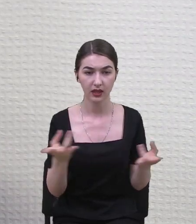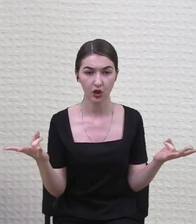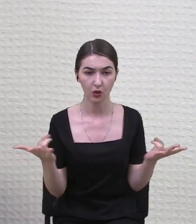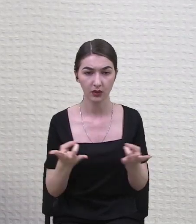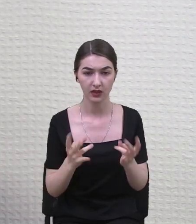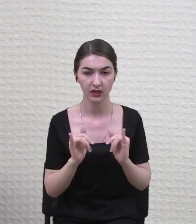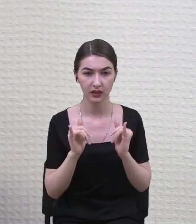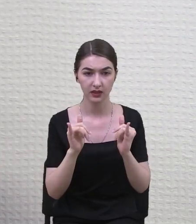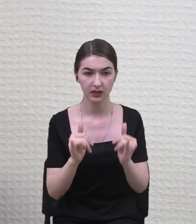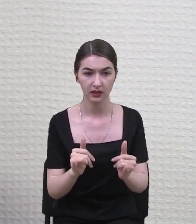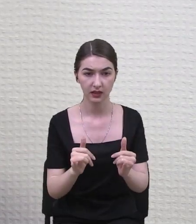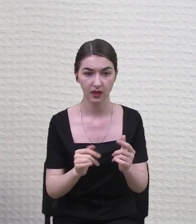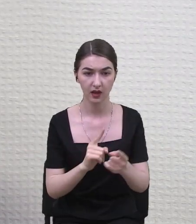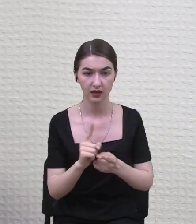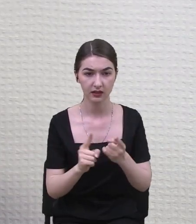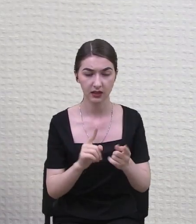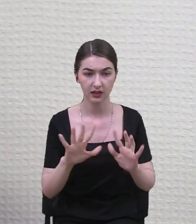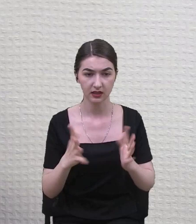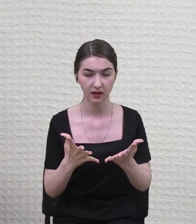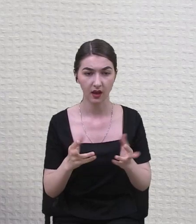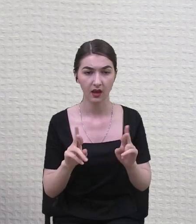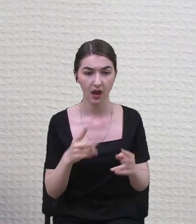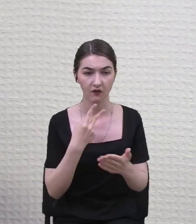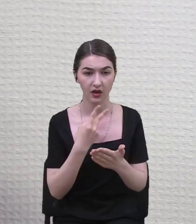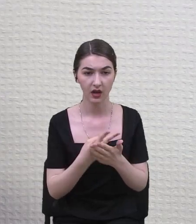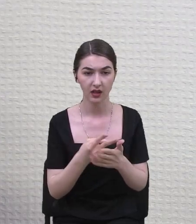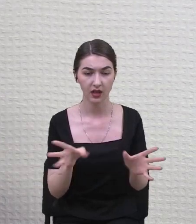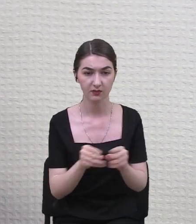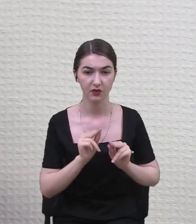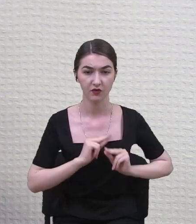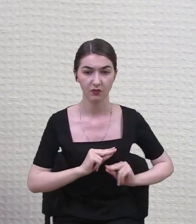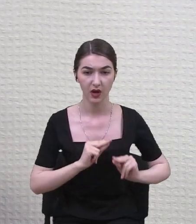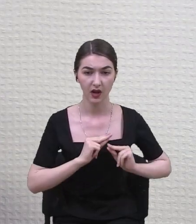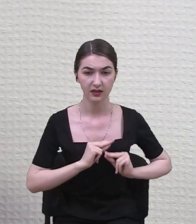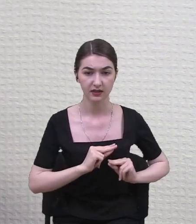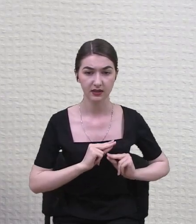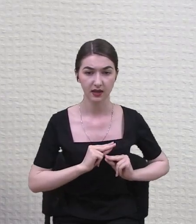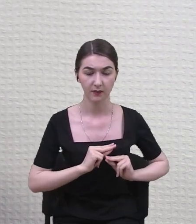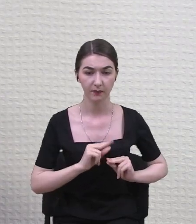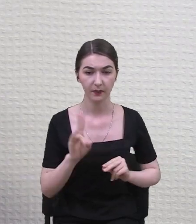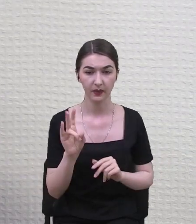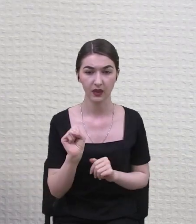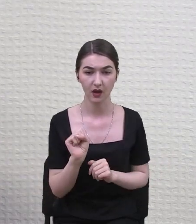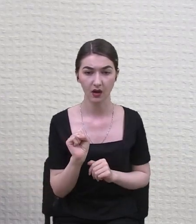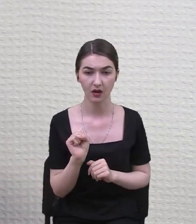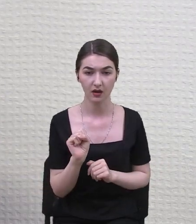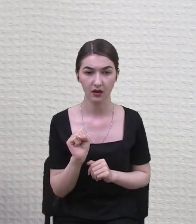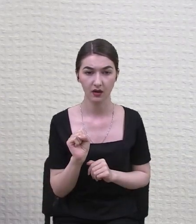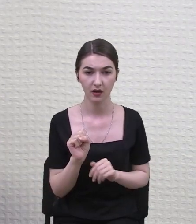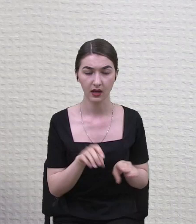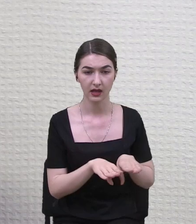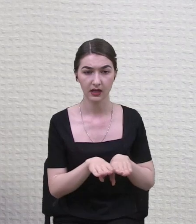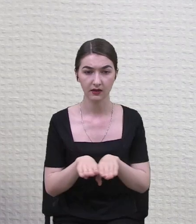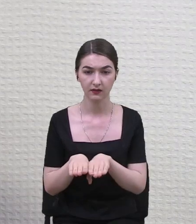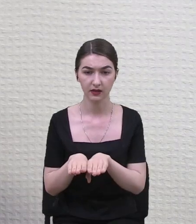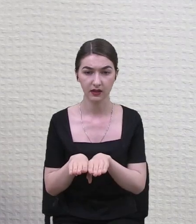the local field with different departments of each local authority, each local administration. We also had a question